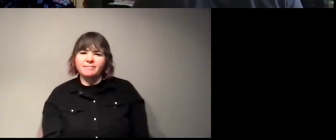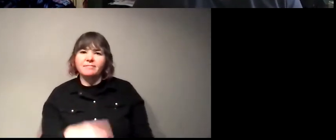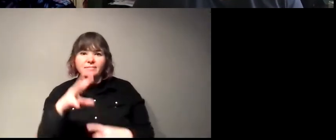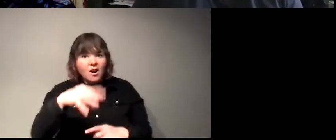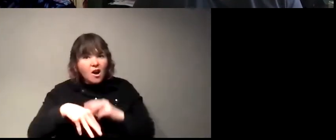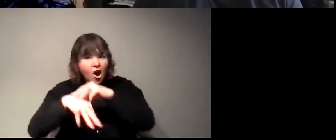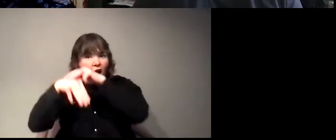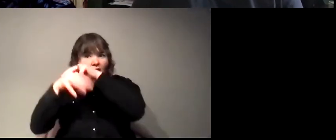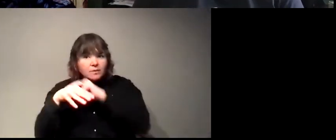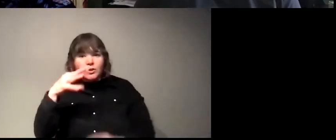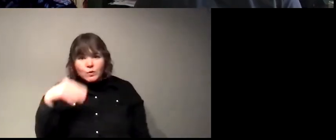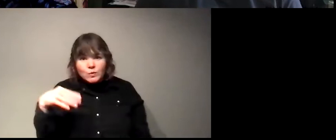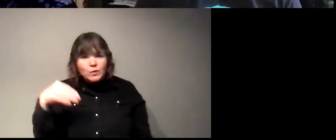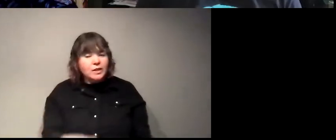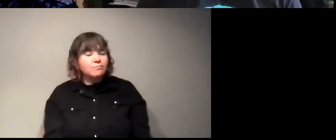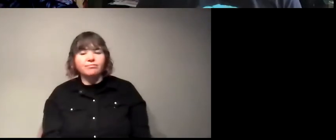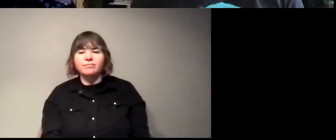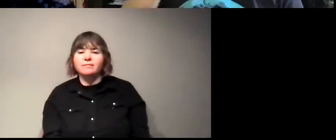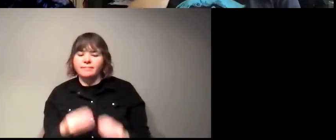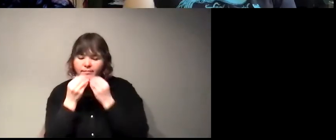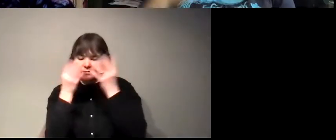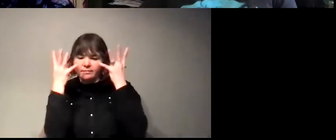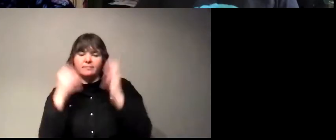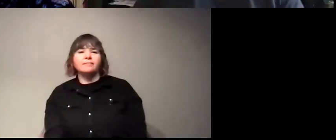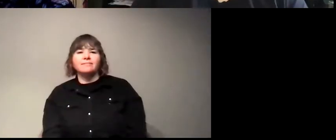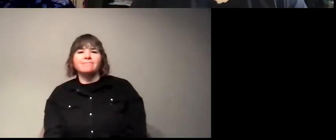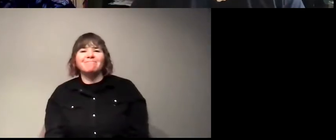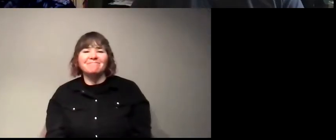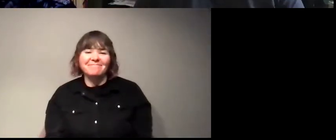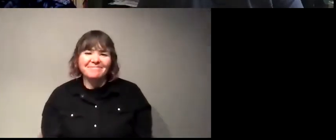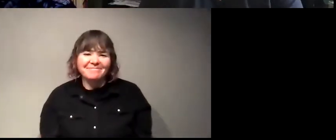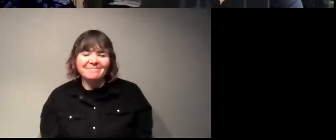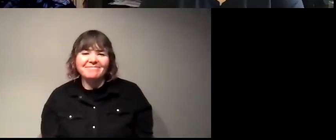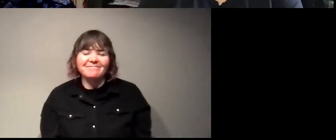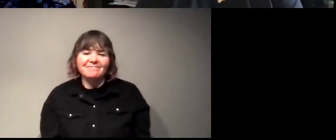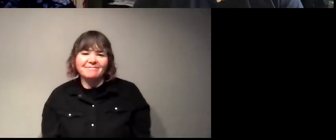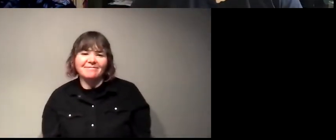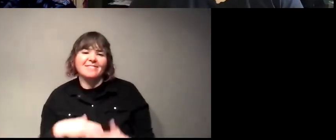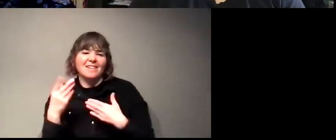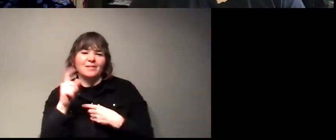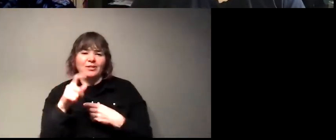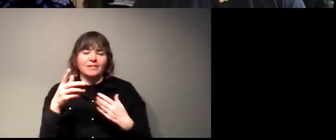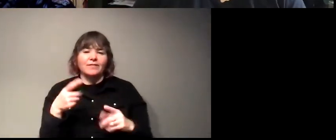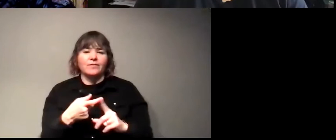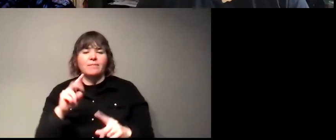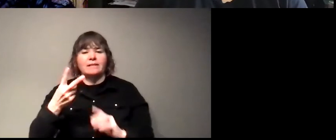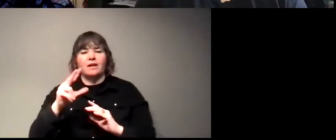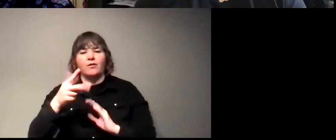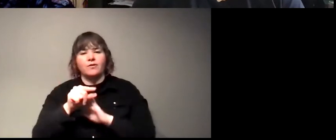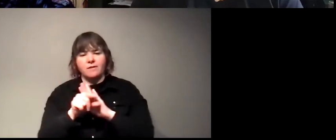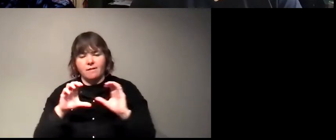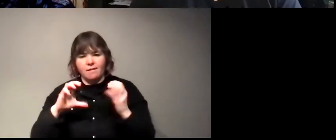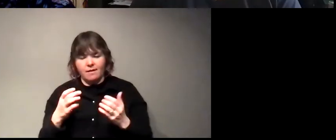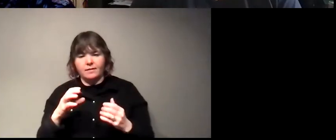Octopi, squids, just. Yes. The next question is from a second and third grade class